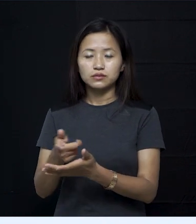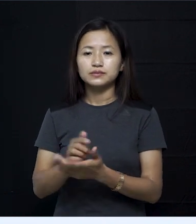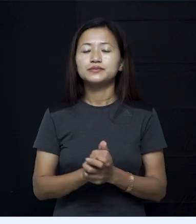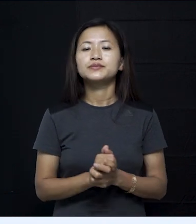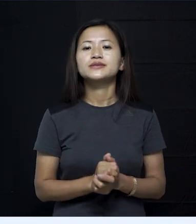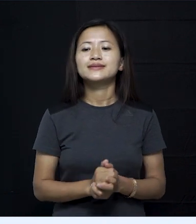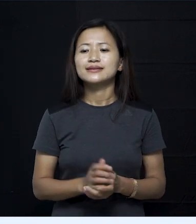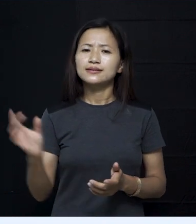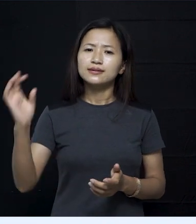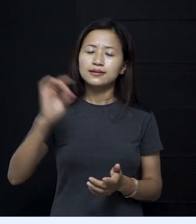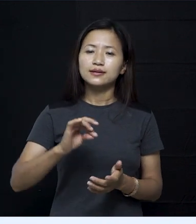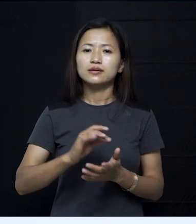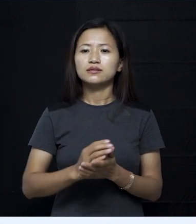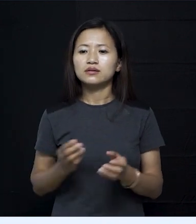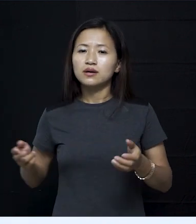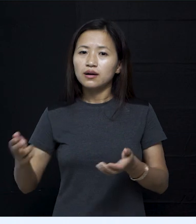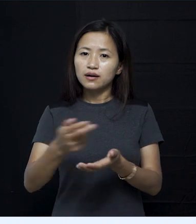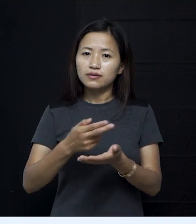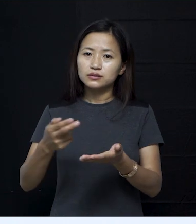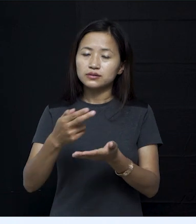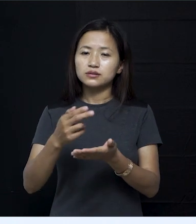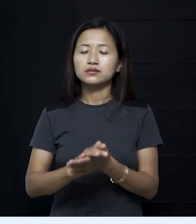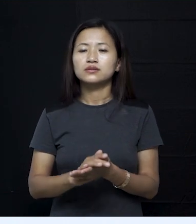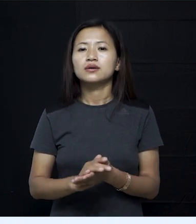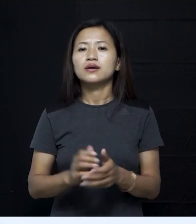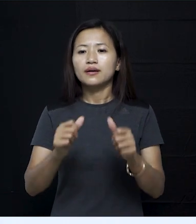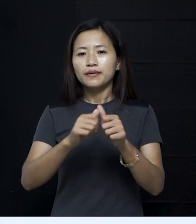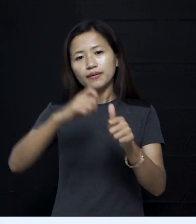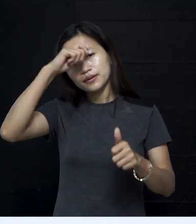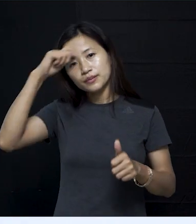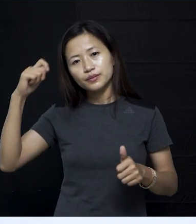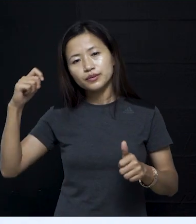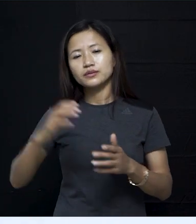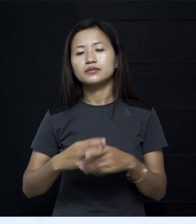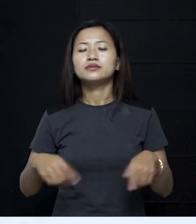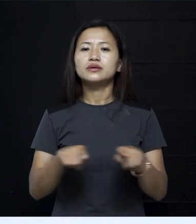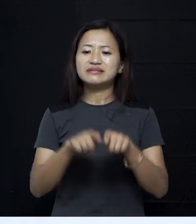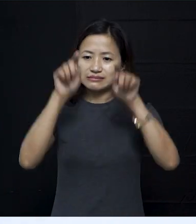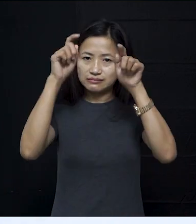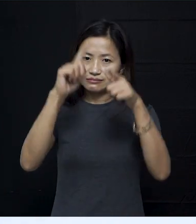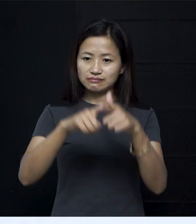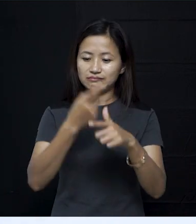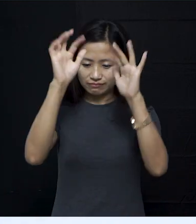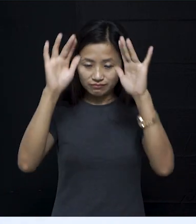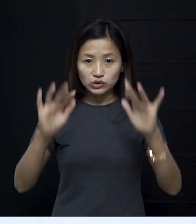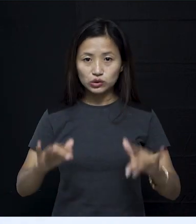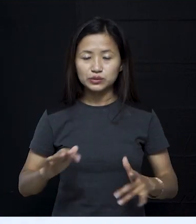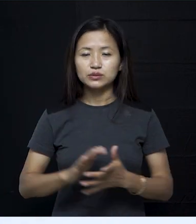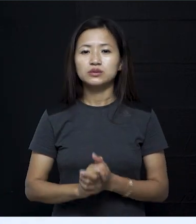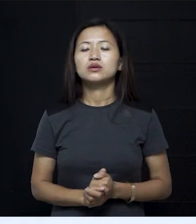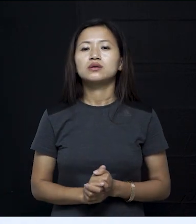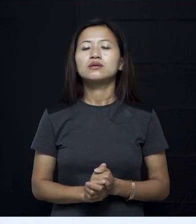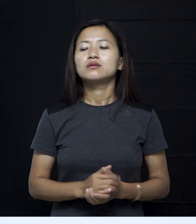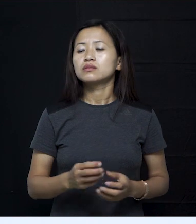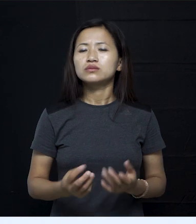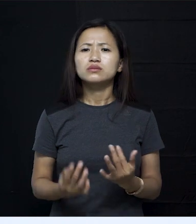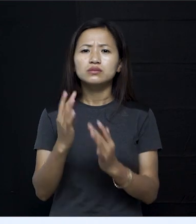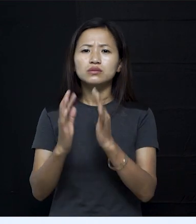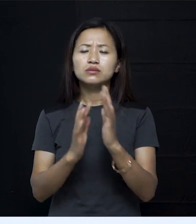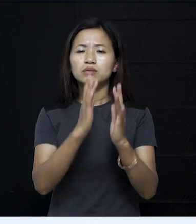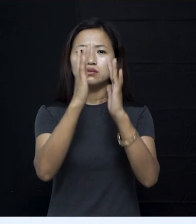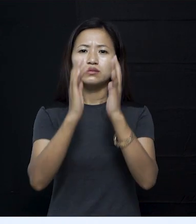in agriculture, and here, as I've said before, we are focusing mainly on India. Okay, now